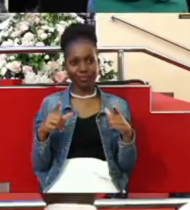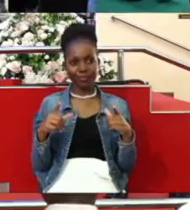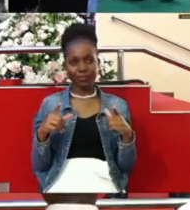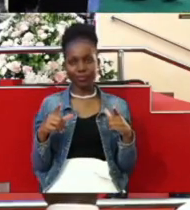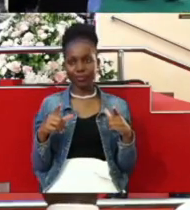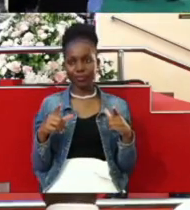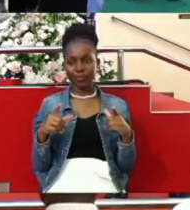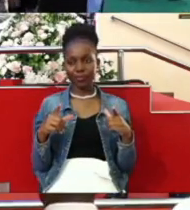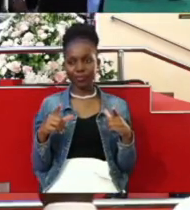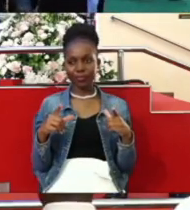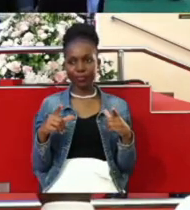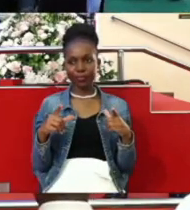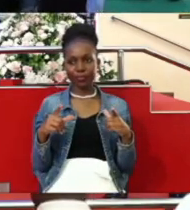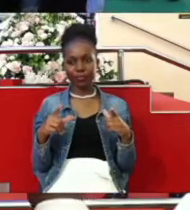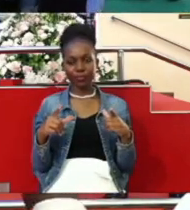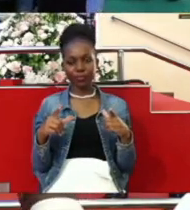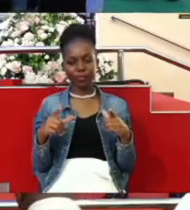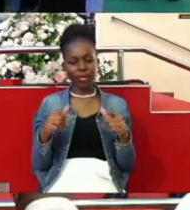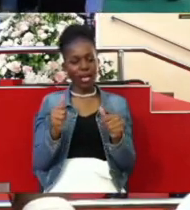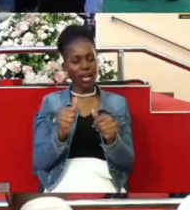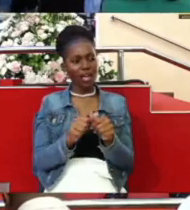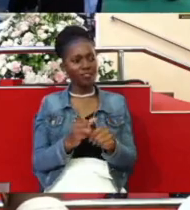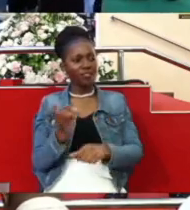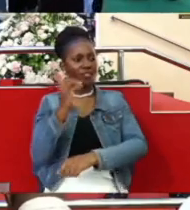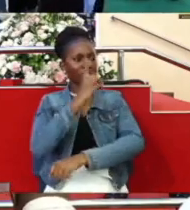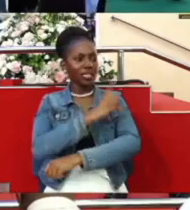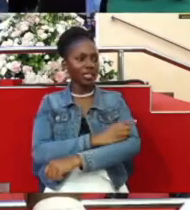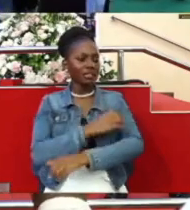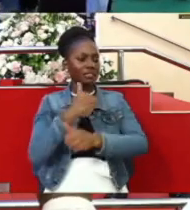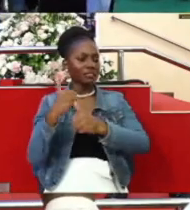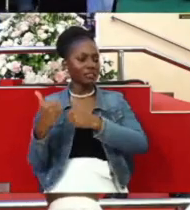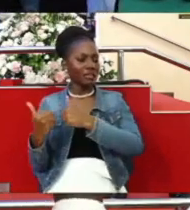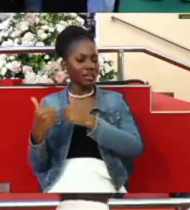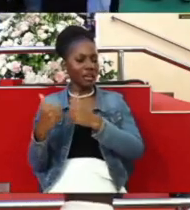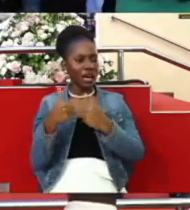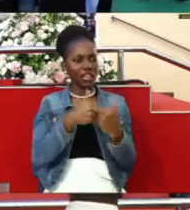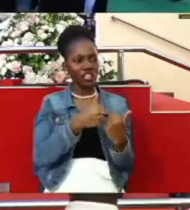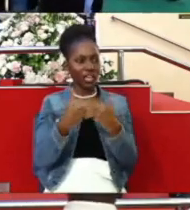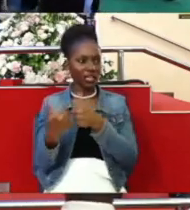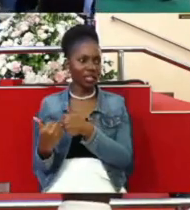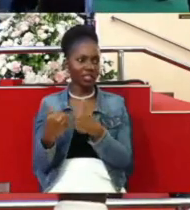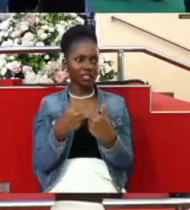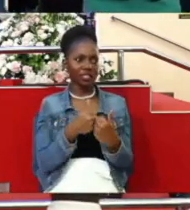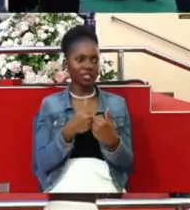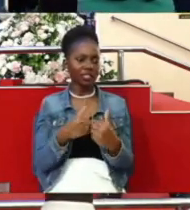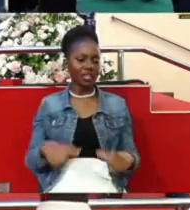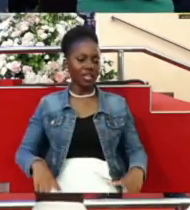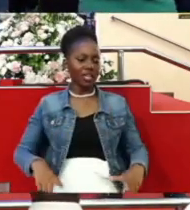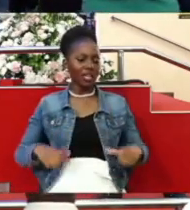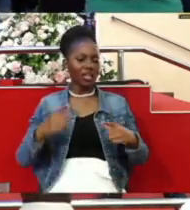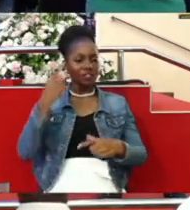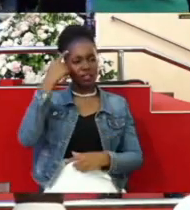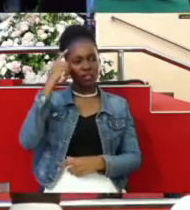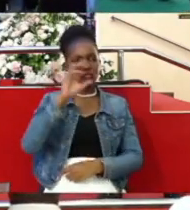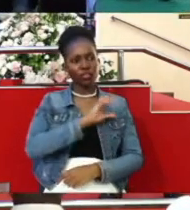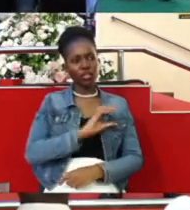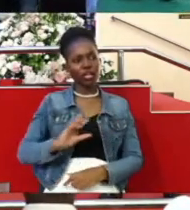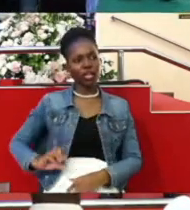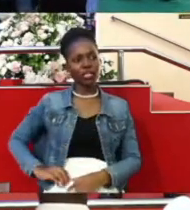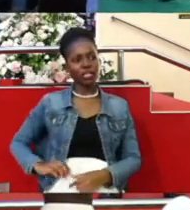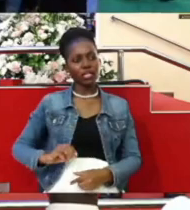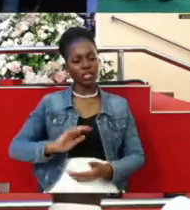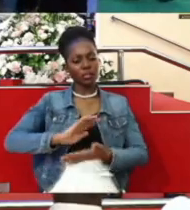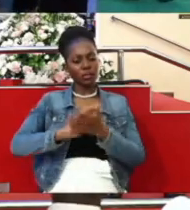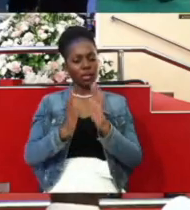Every day seems to be a battle. Kila siku ni vita. Living for Christ is becoming an uphill task for you. Kuishia Yesu inakuwa